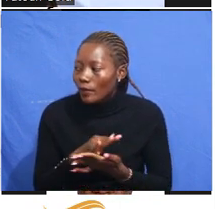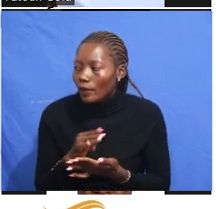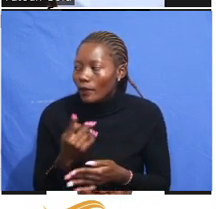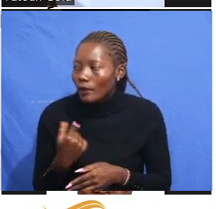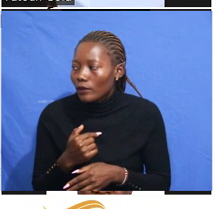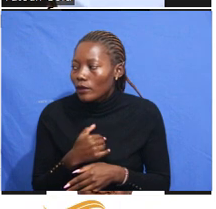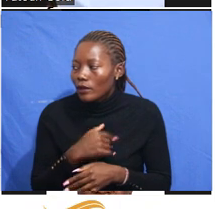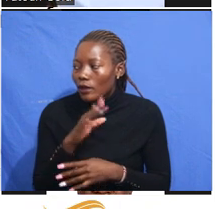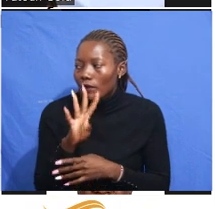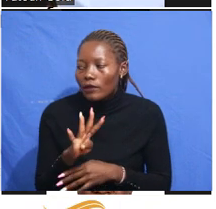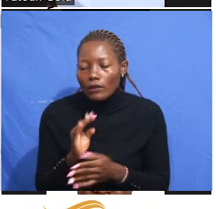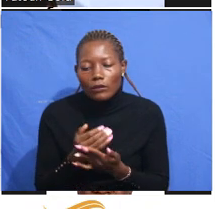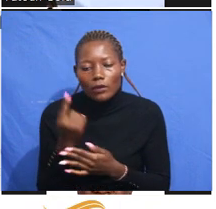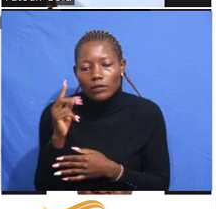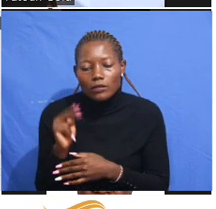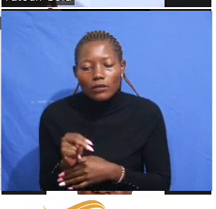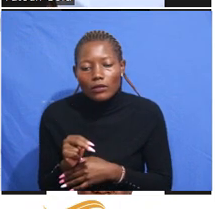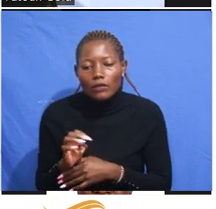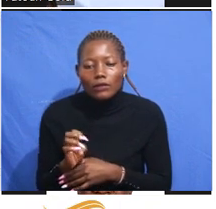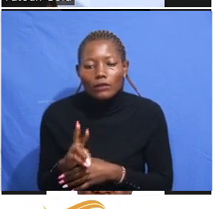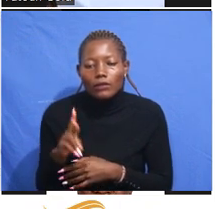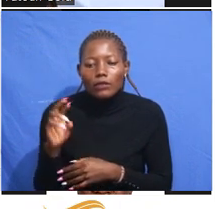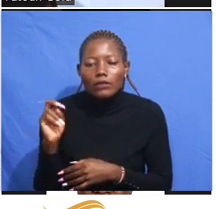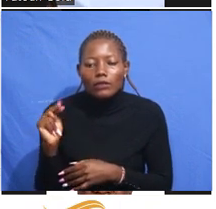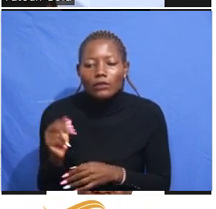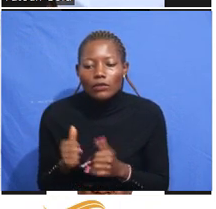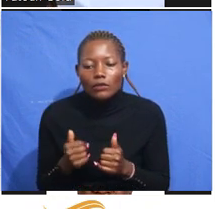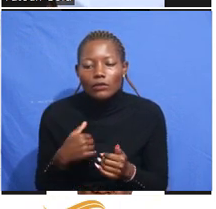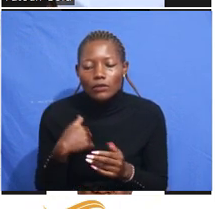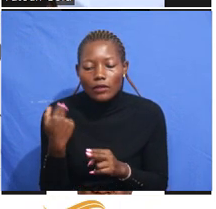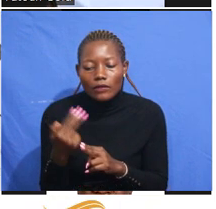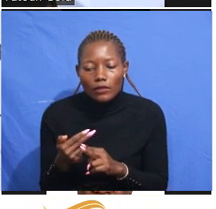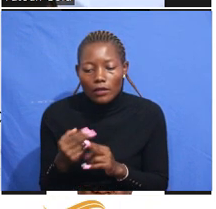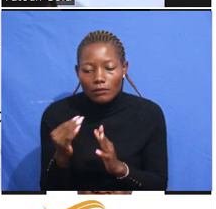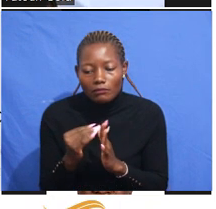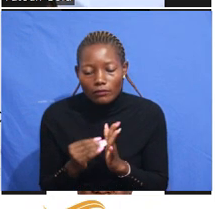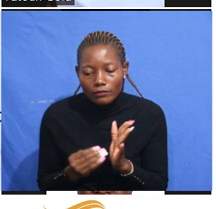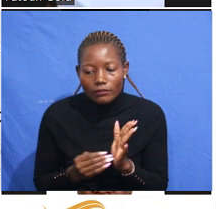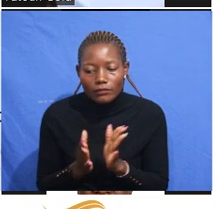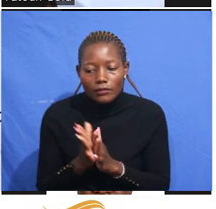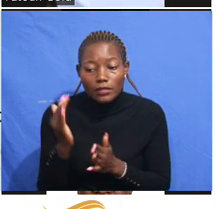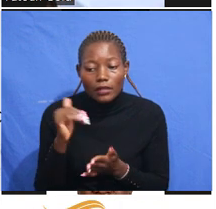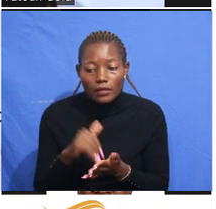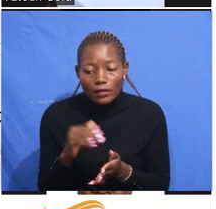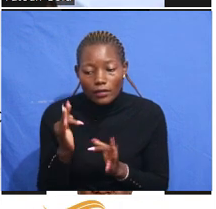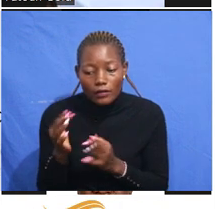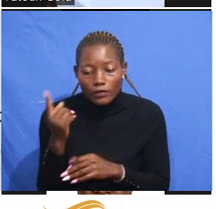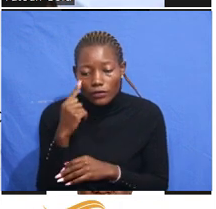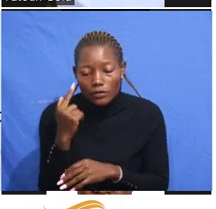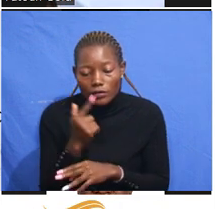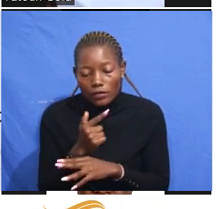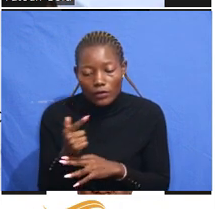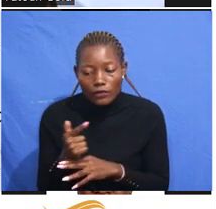parts of the neuron that I have itemized there. And again, when you watch the video